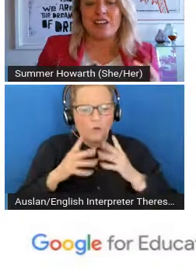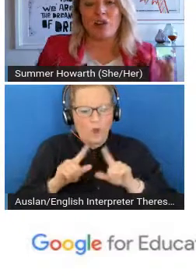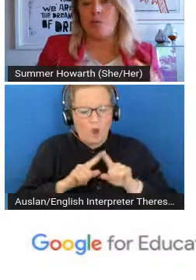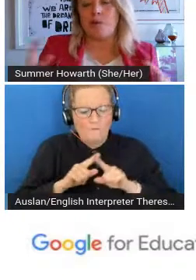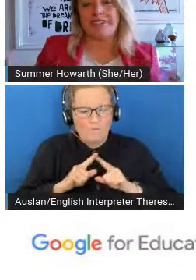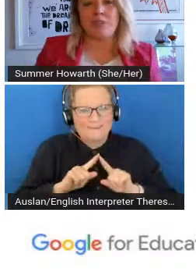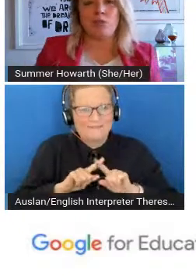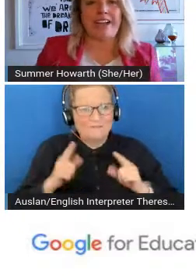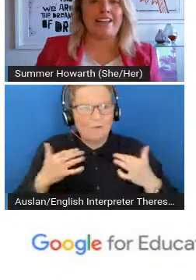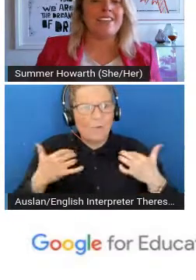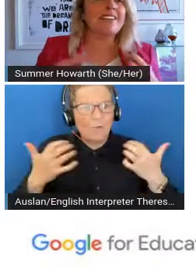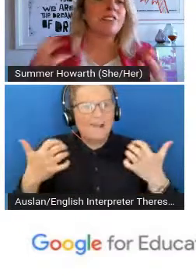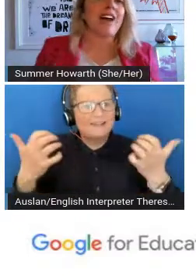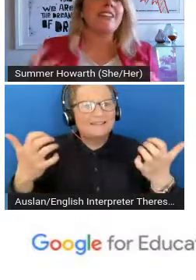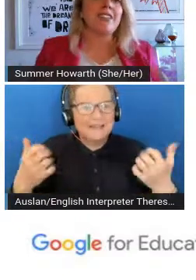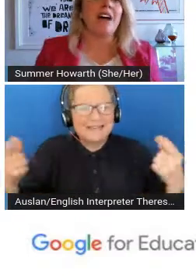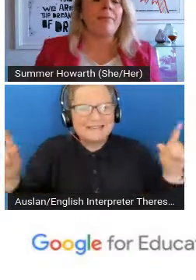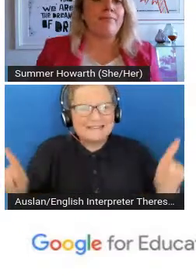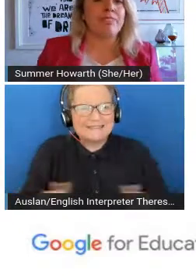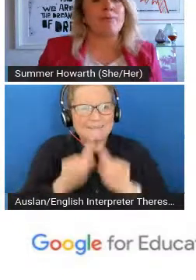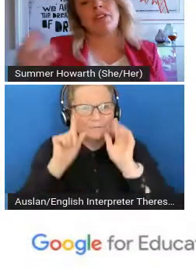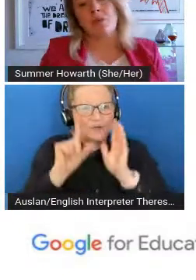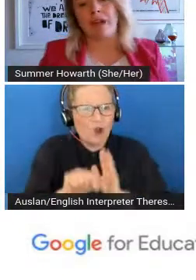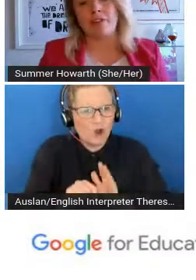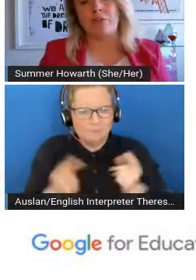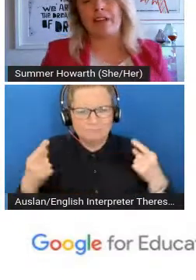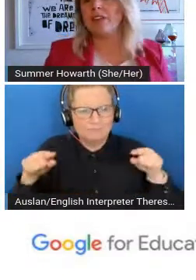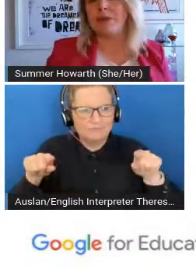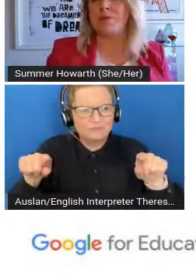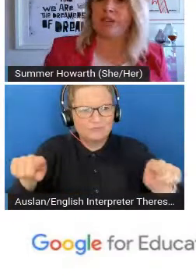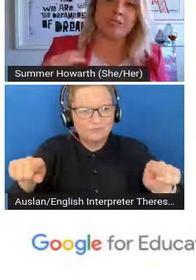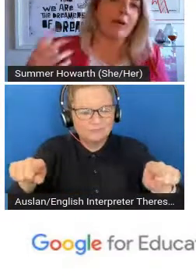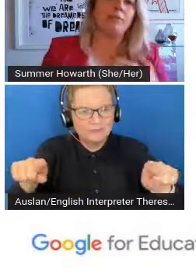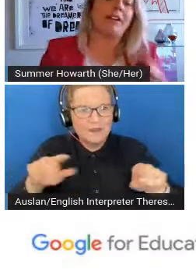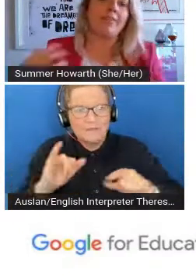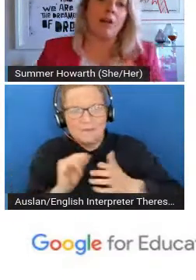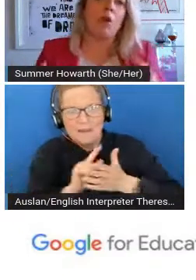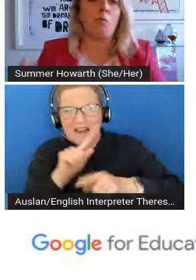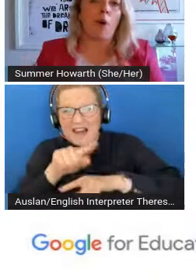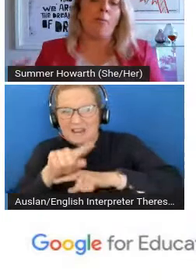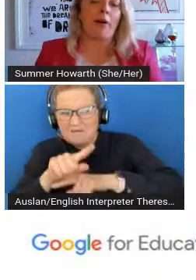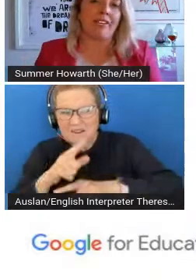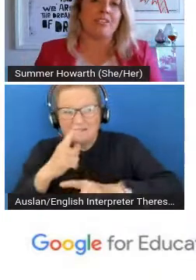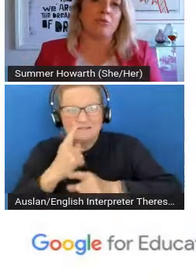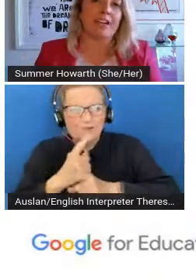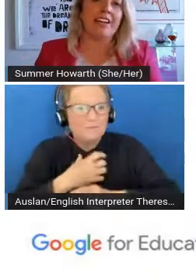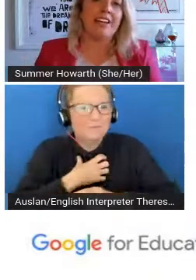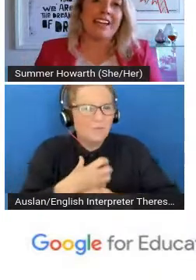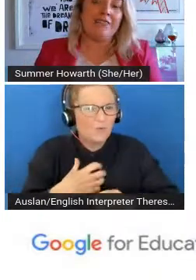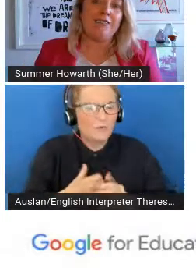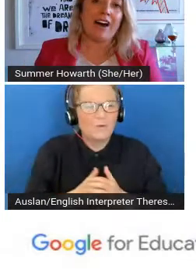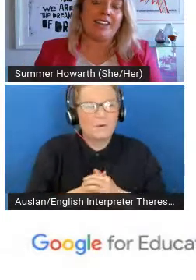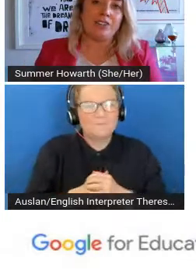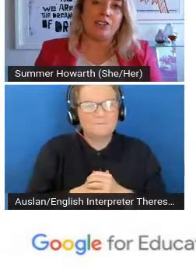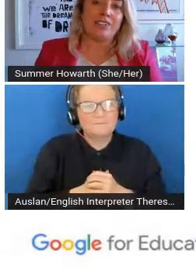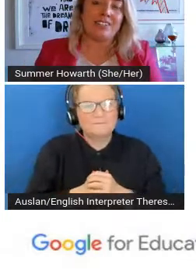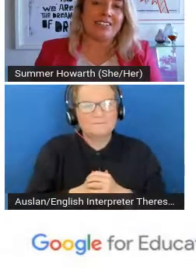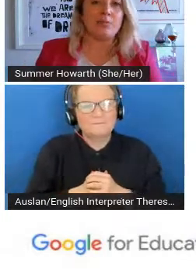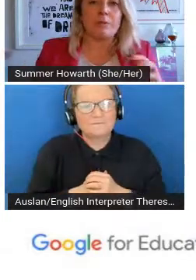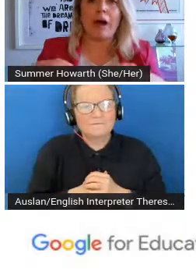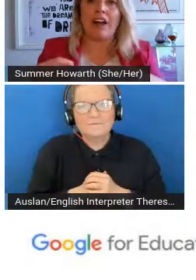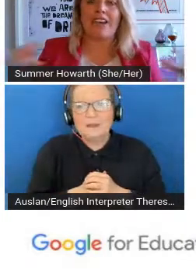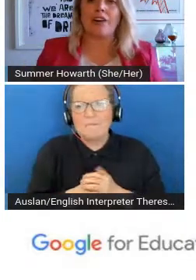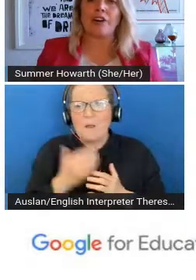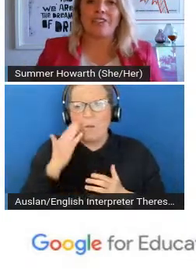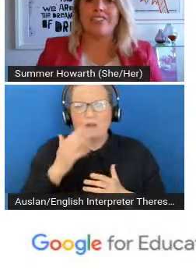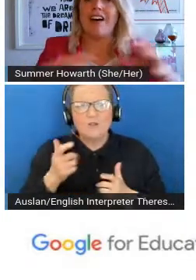audiences almost simultaneously. So that's something that we might talk about a little bit more next week. But in what points do we invite students in